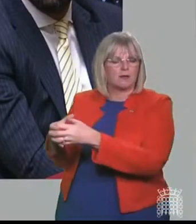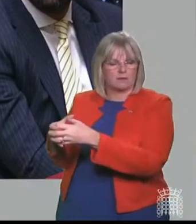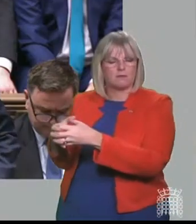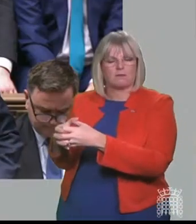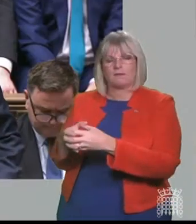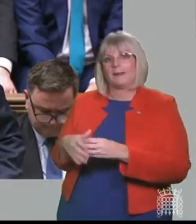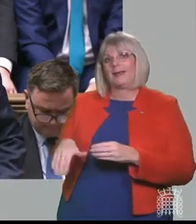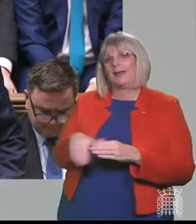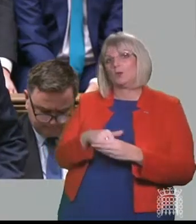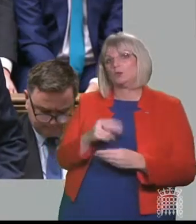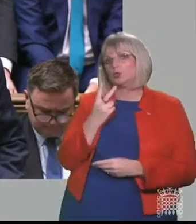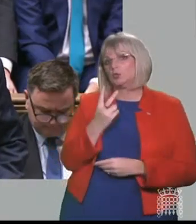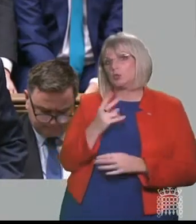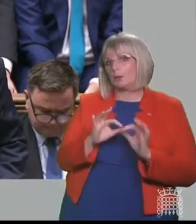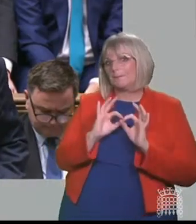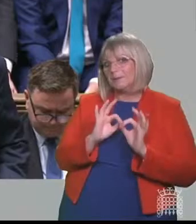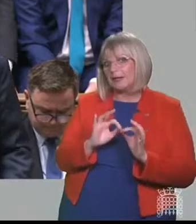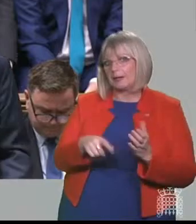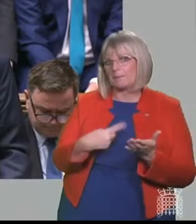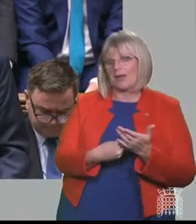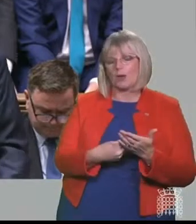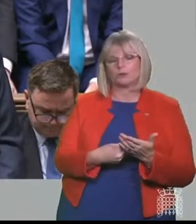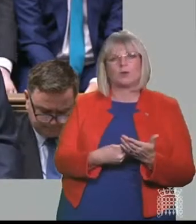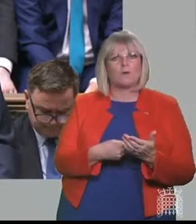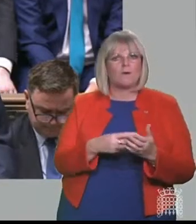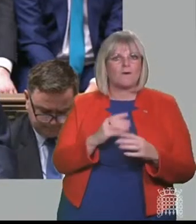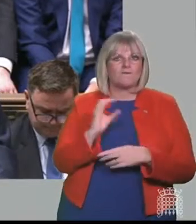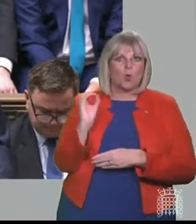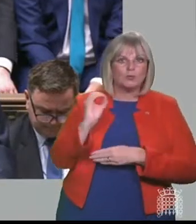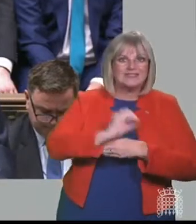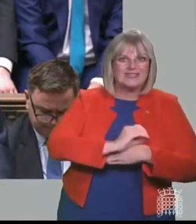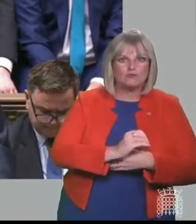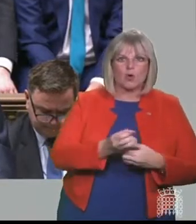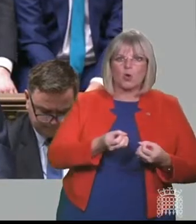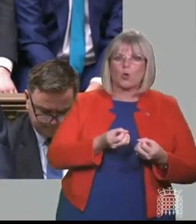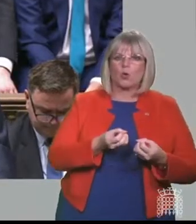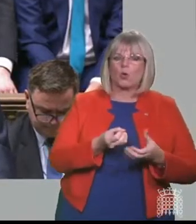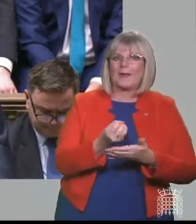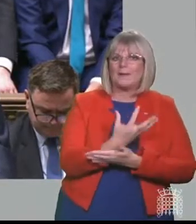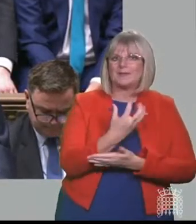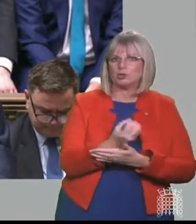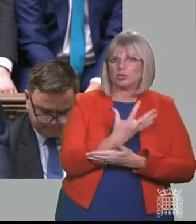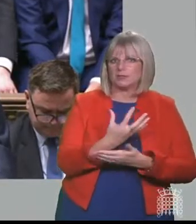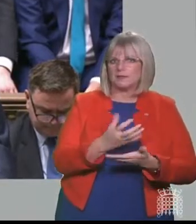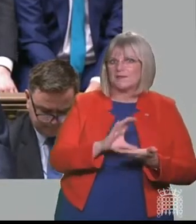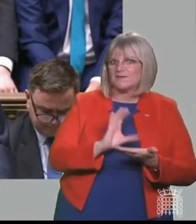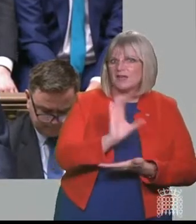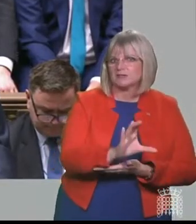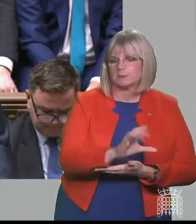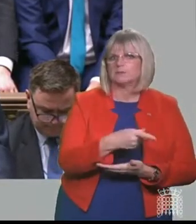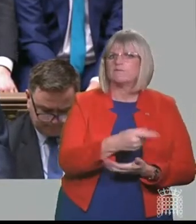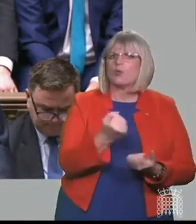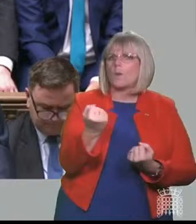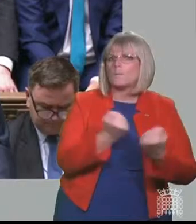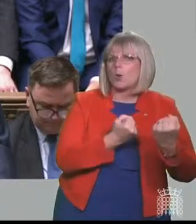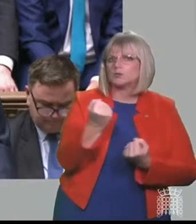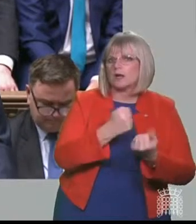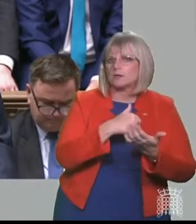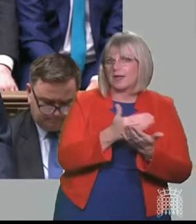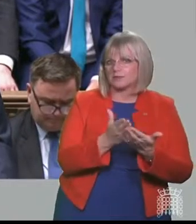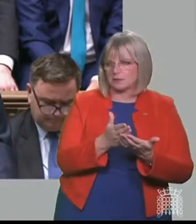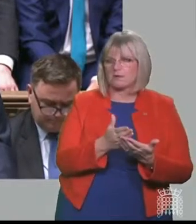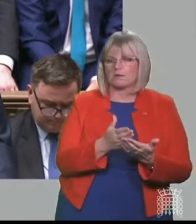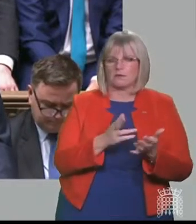billion for zero-emission investments in the automotive sector, something that's been warmly welcomed by Nissan and